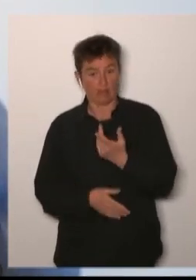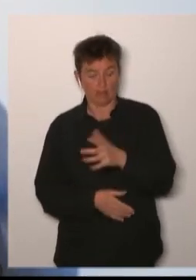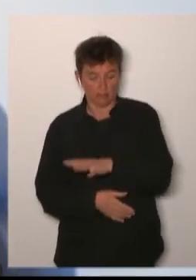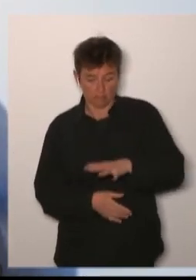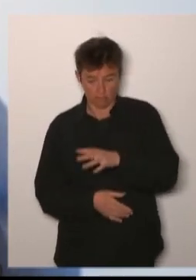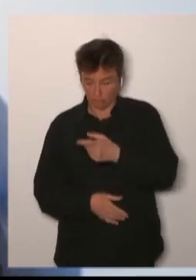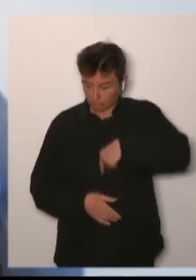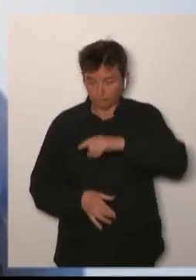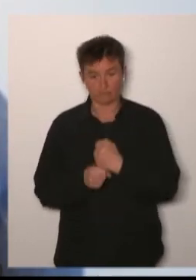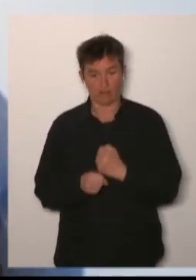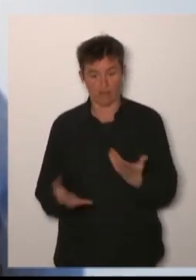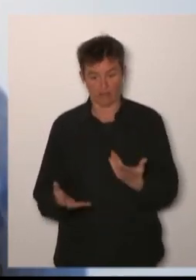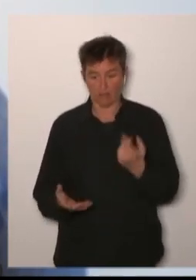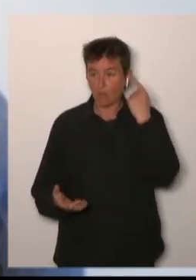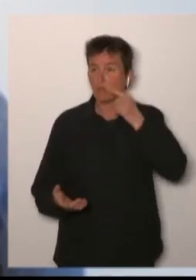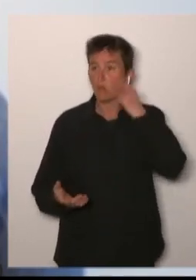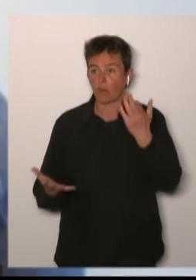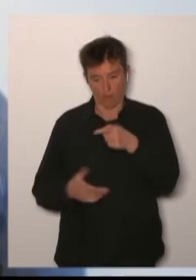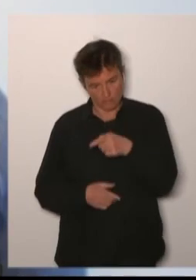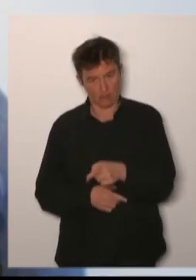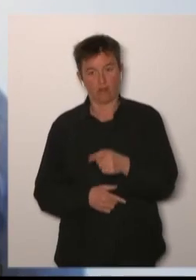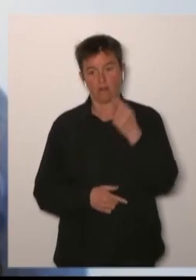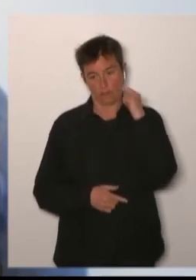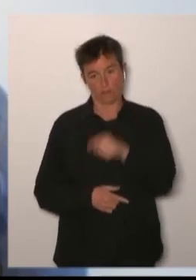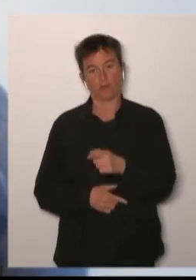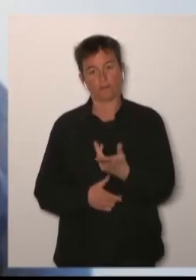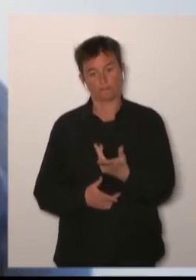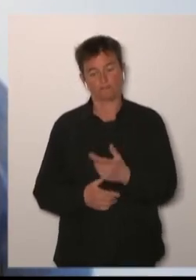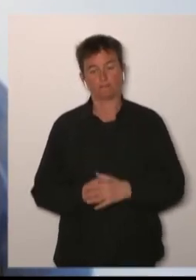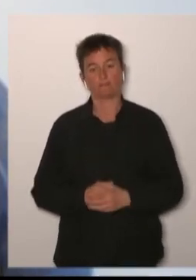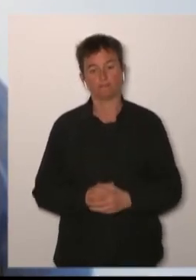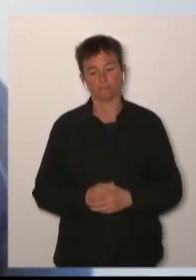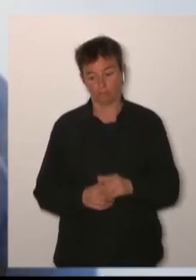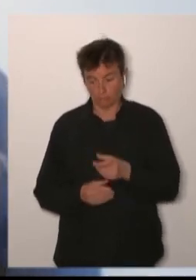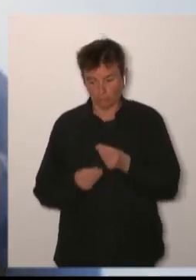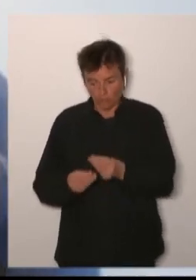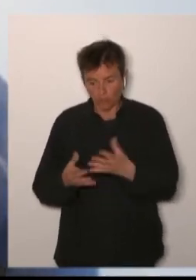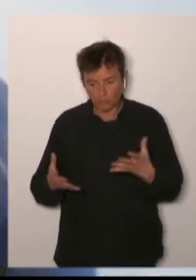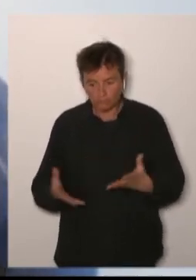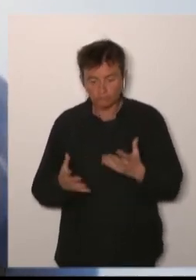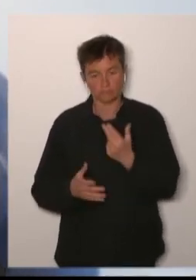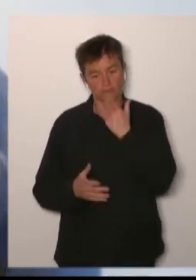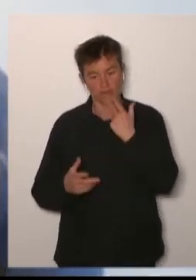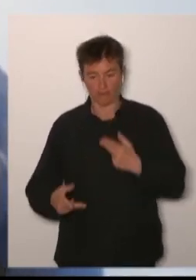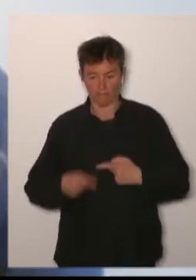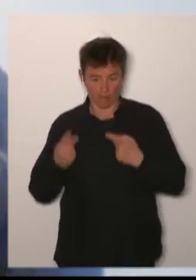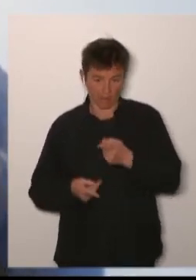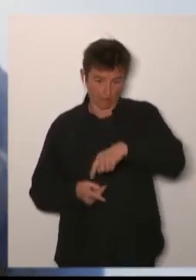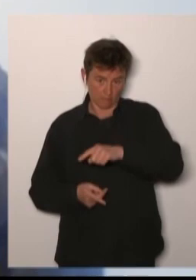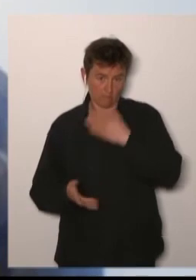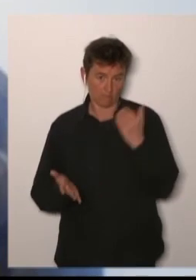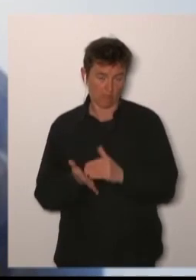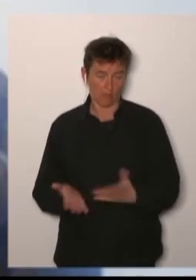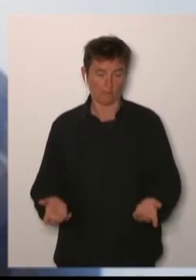really get better in curing all children with cancer. And that's something I've personally experienced